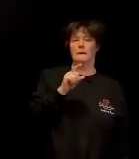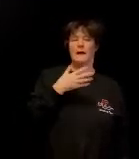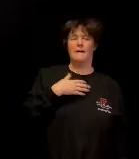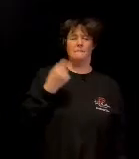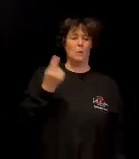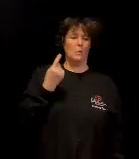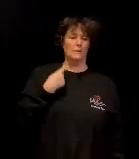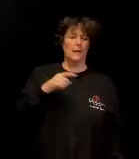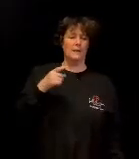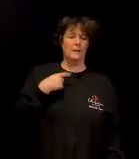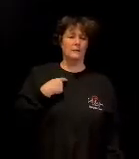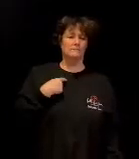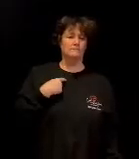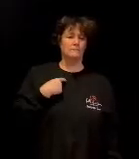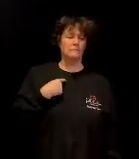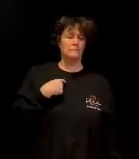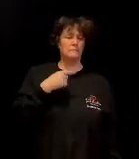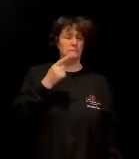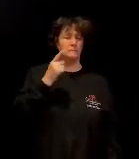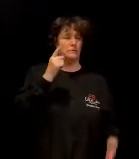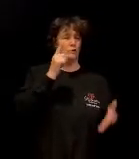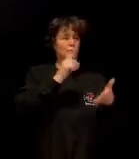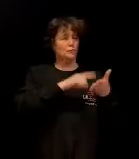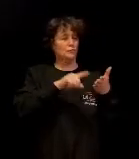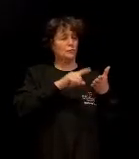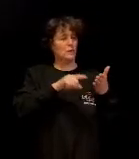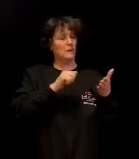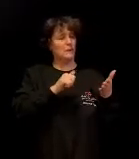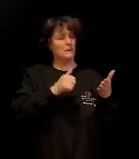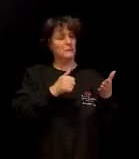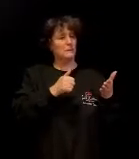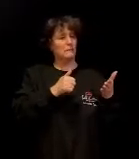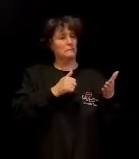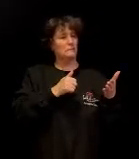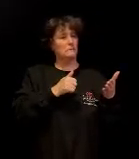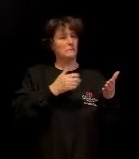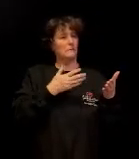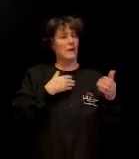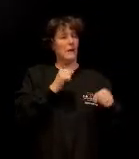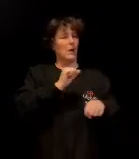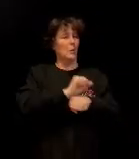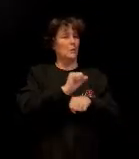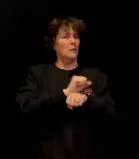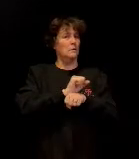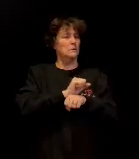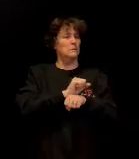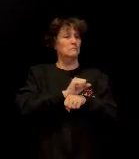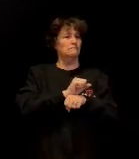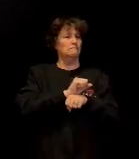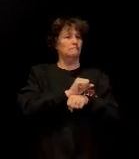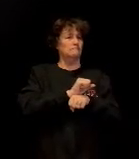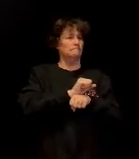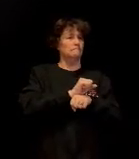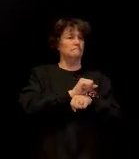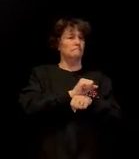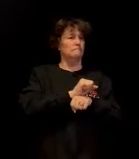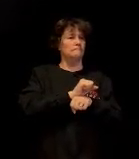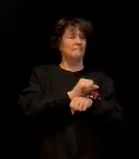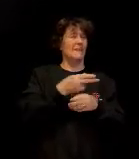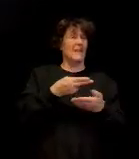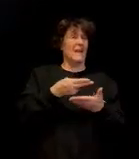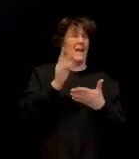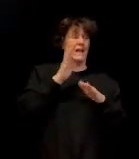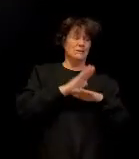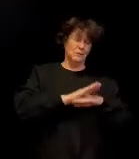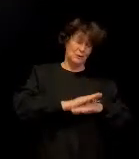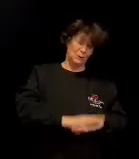myself. Because at work, what I do, I work in, it's sometimes a high-stress environment